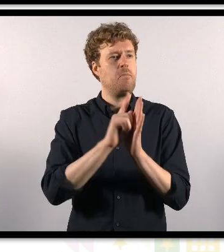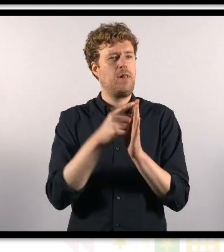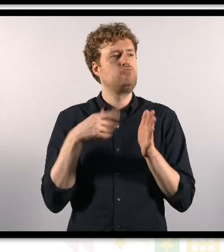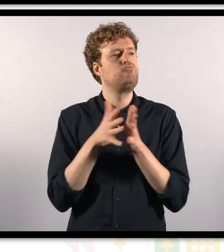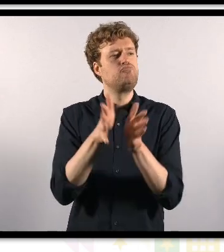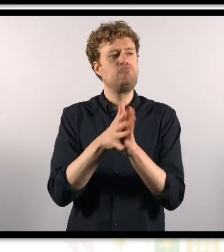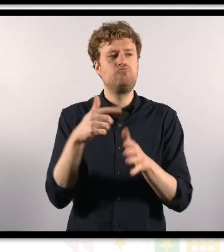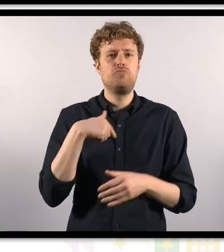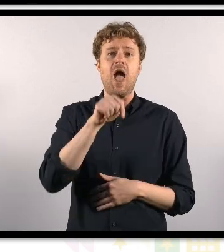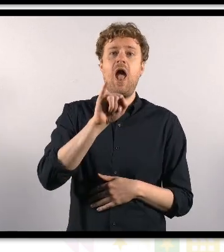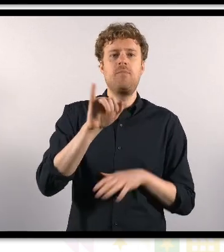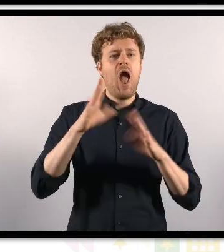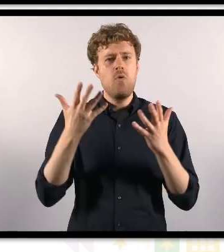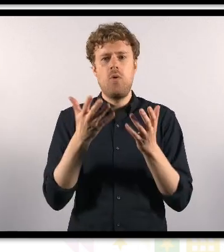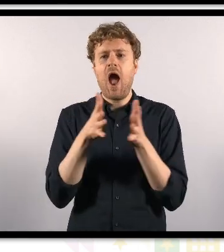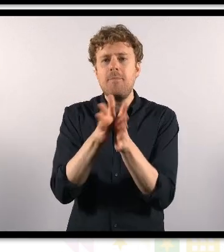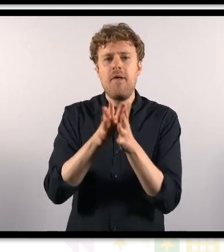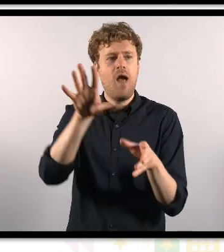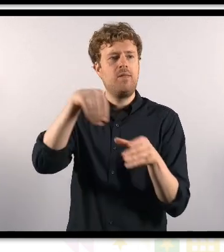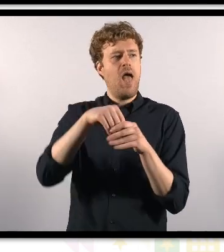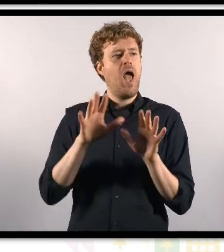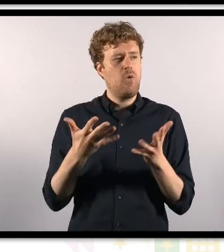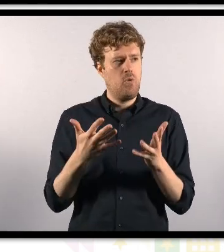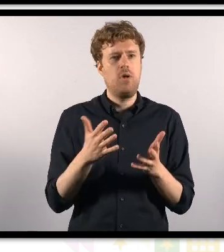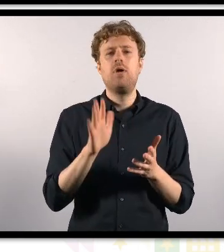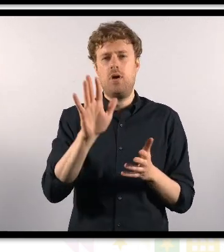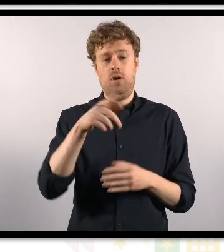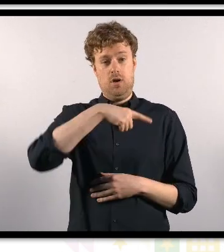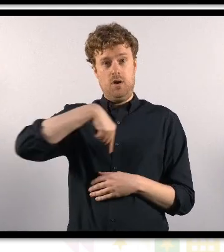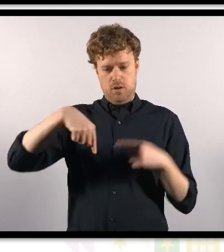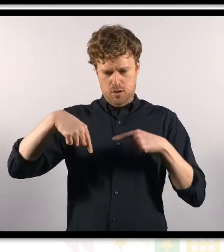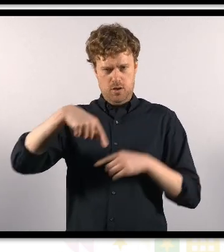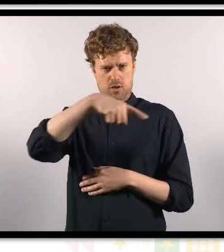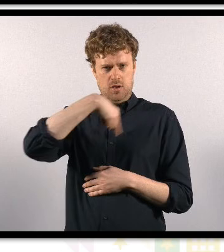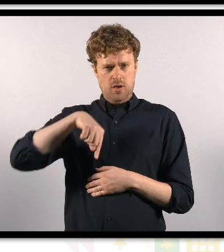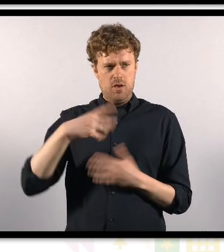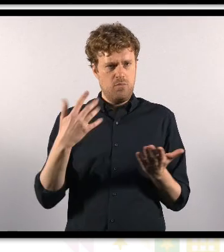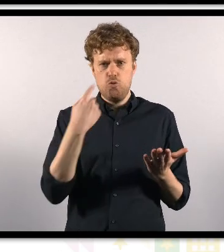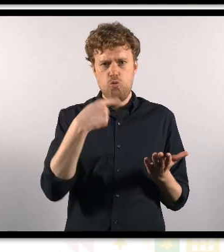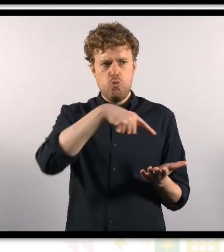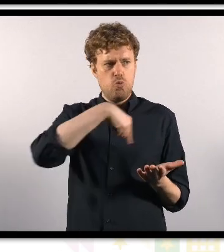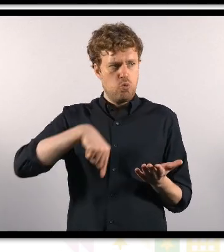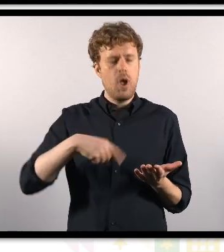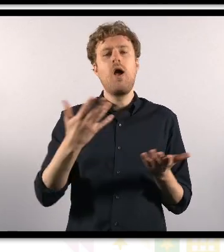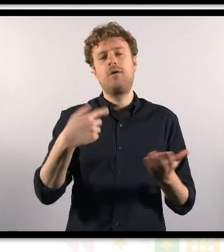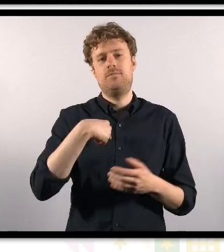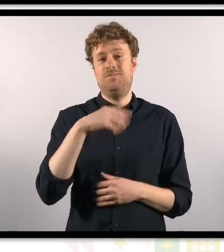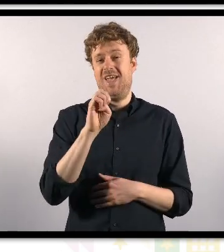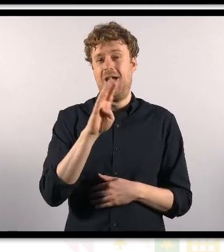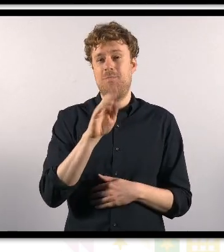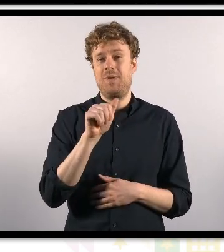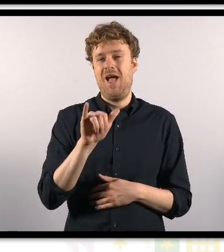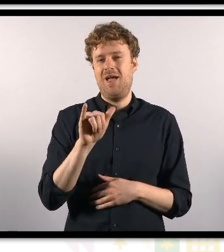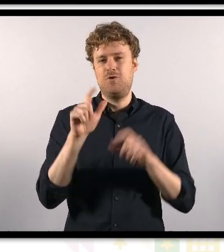eBay today is present in over 190 markets with 2.3 billion live listings,